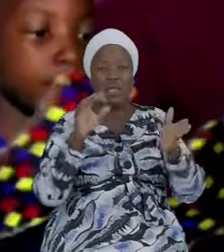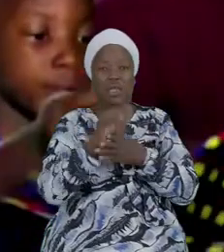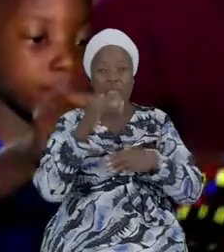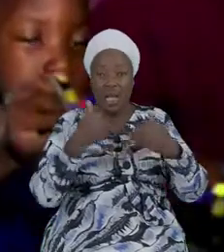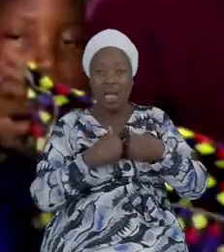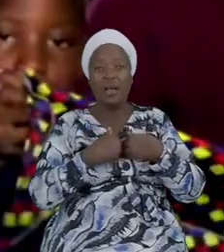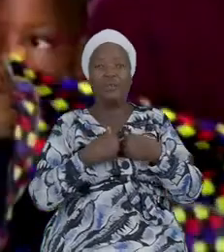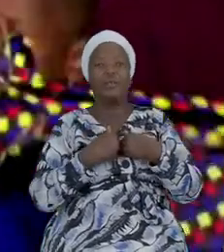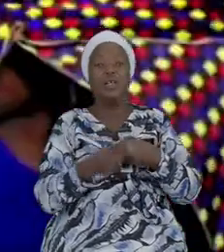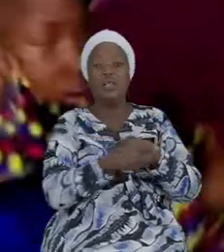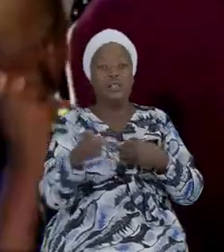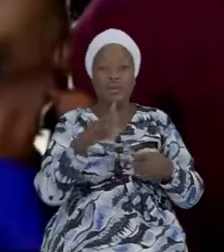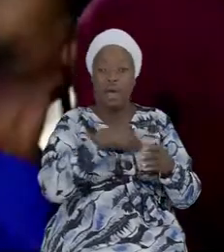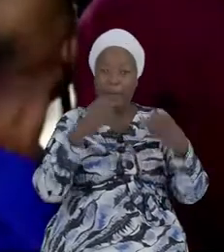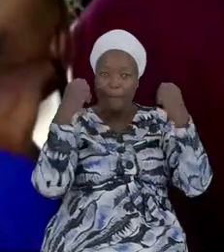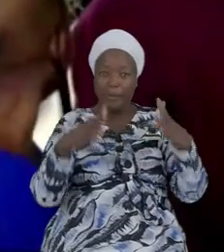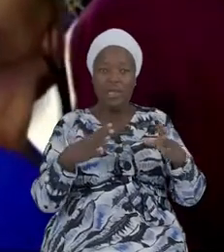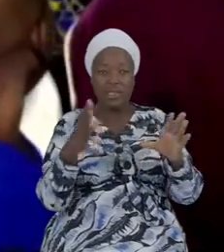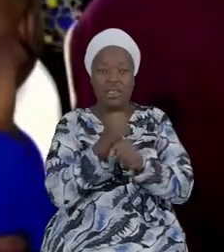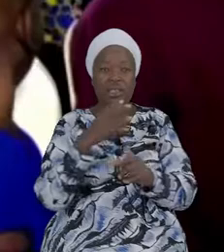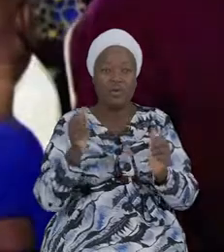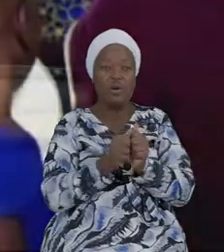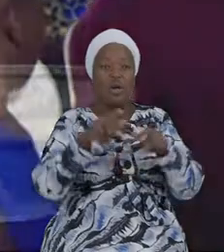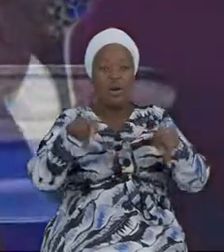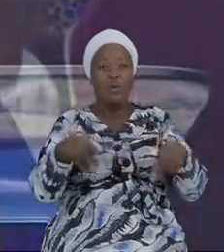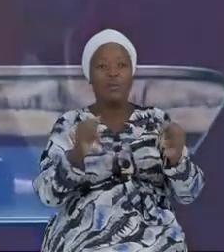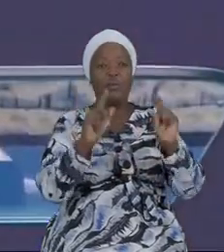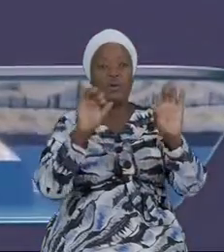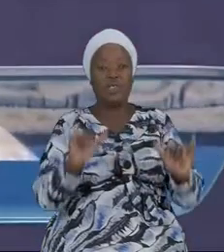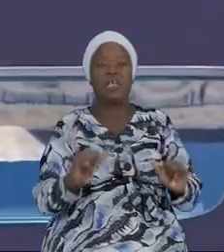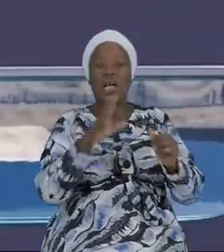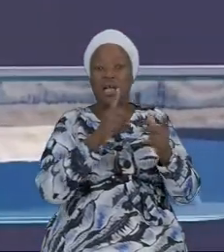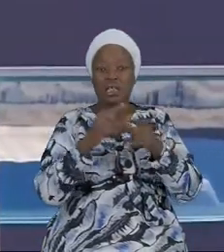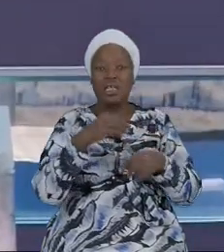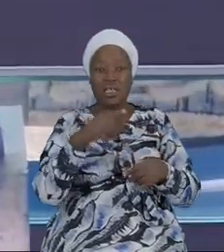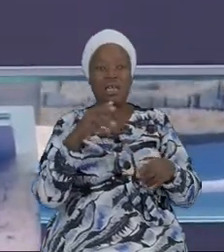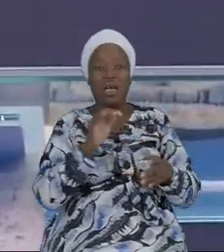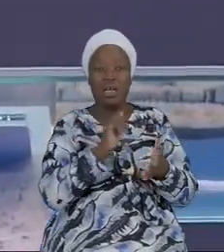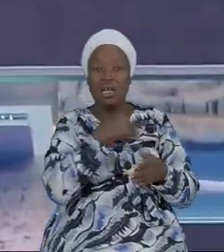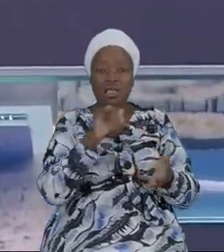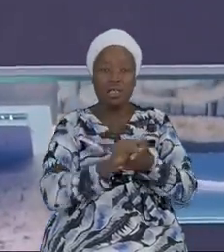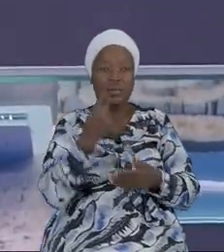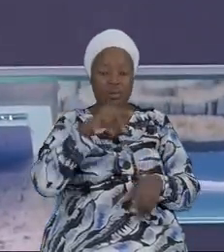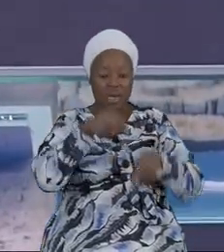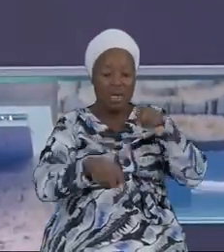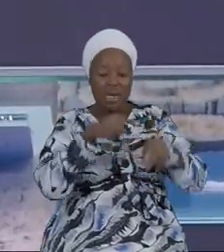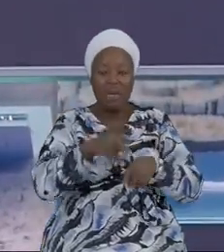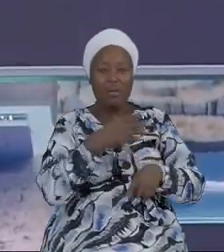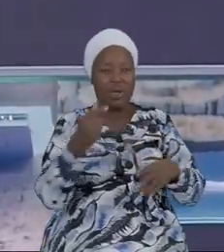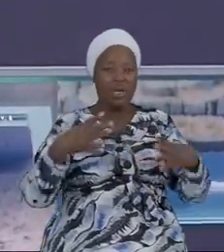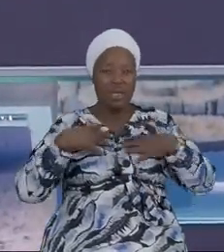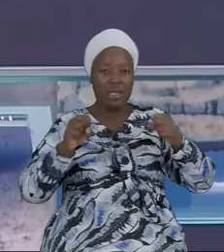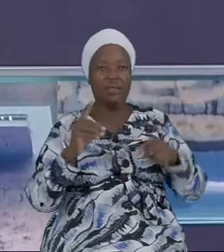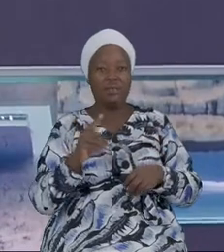possessed with them, and many taken with palsies, it says, and that were lame were